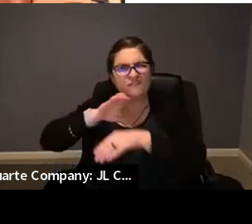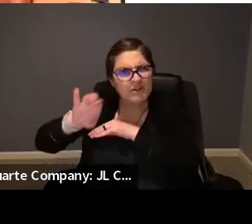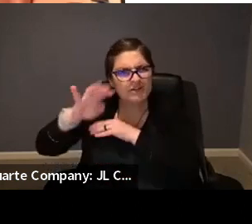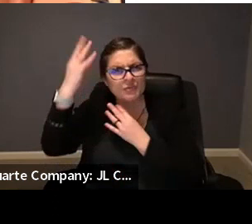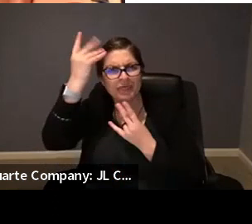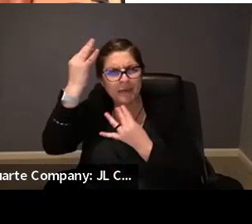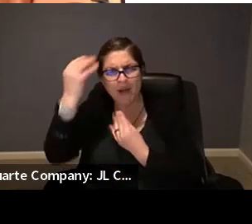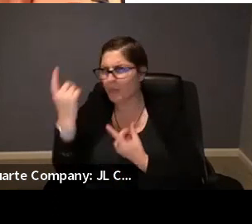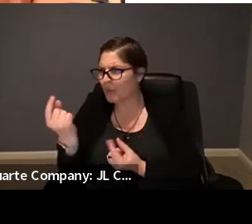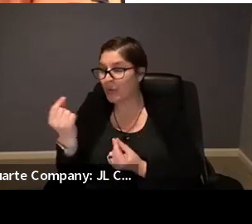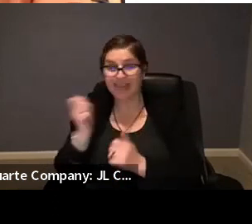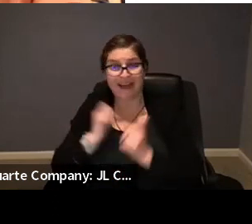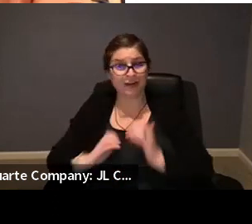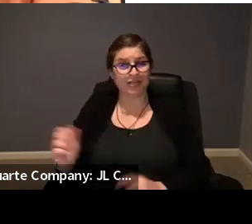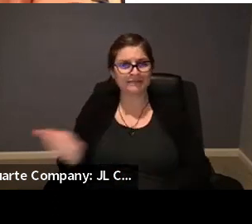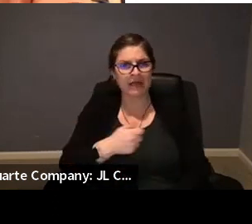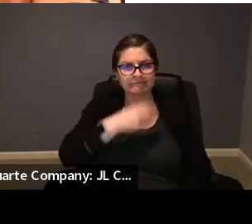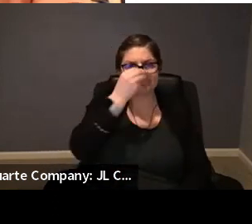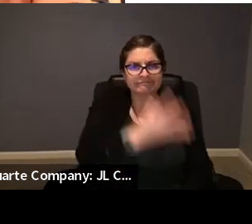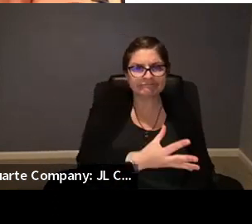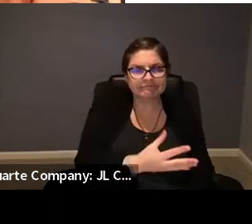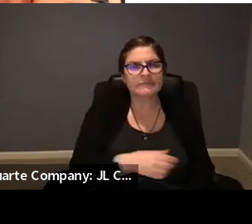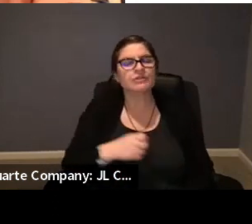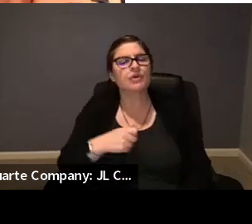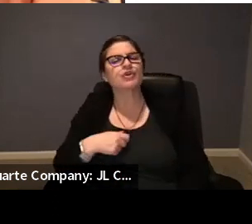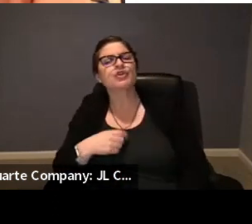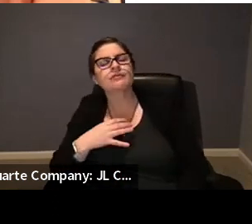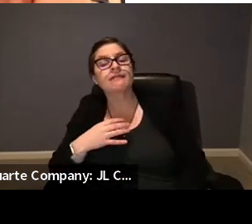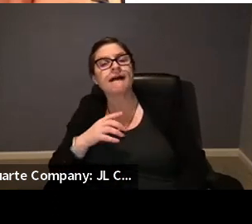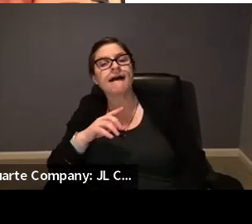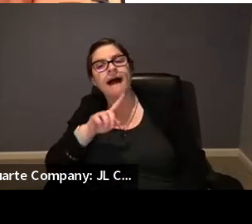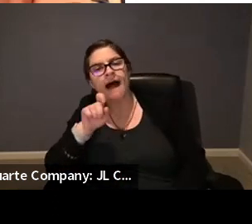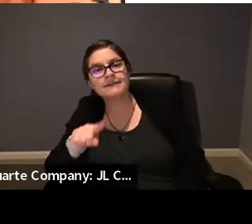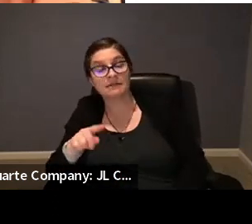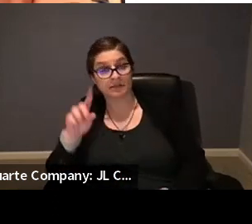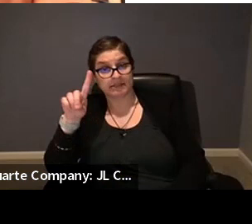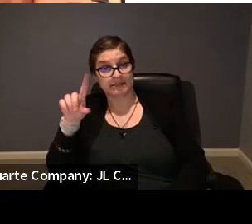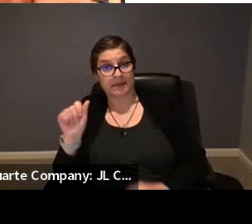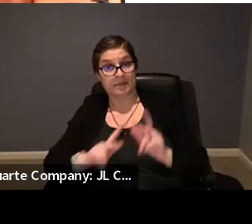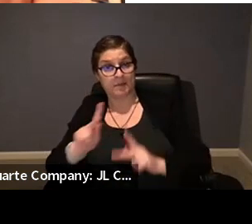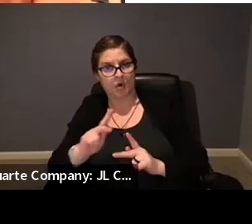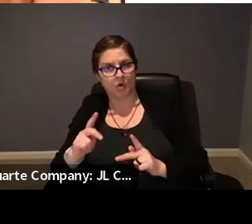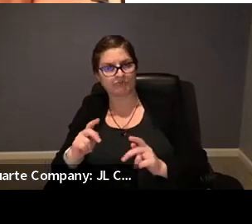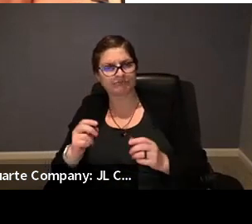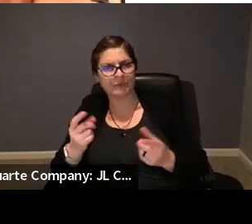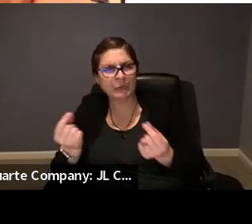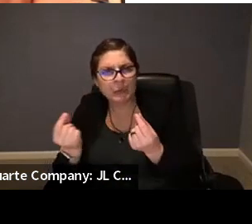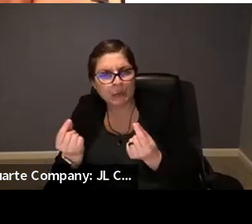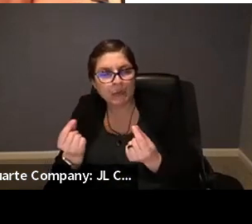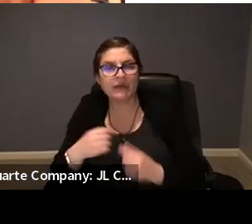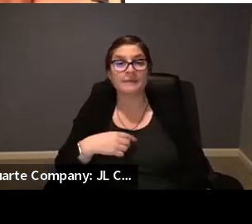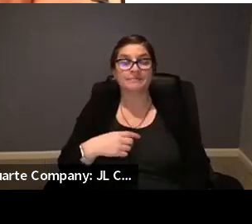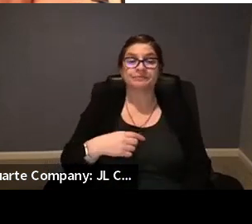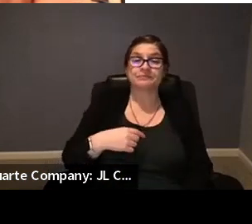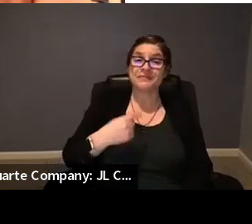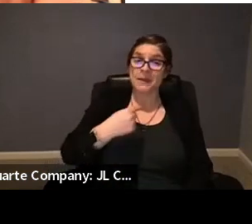care. So I think when you ask what can disabled people do, the Me Before You protests, which were in